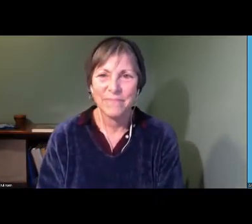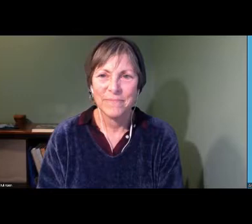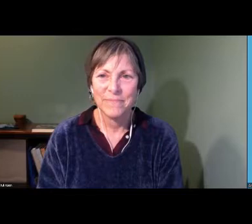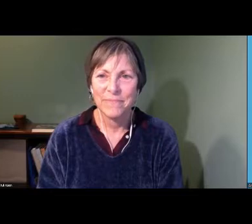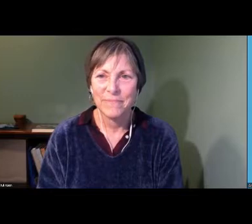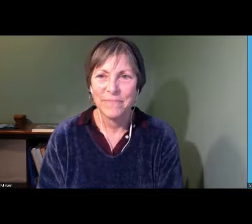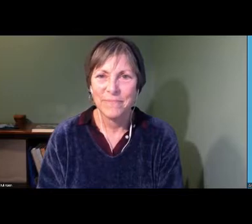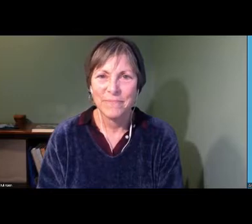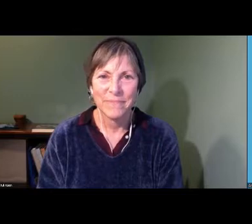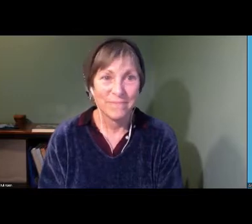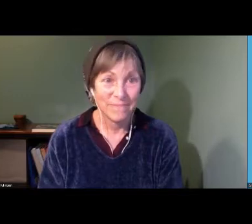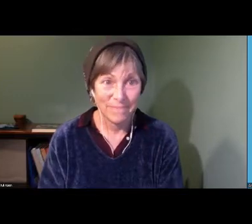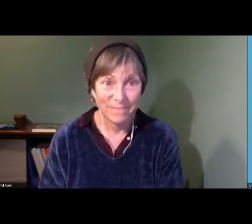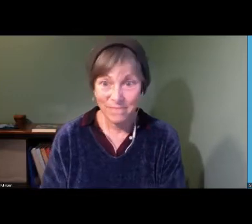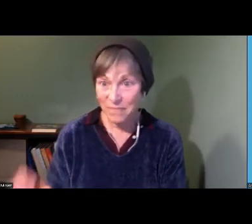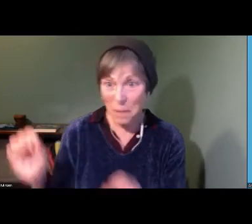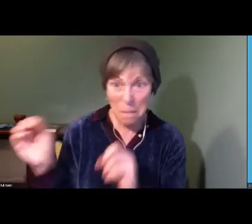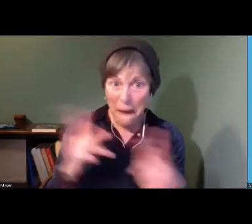Is he back?